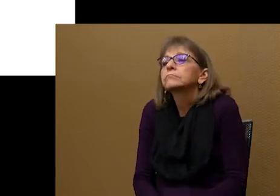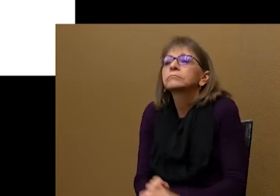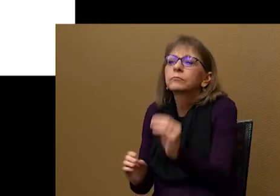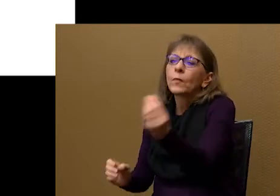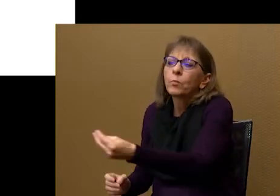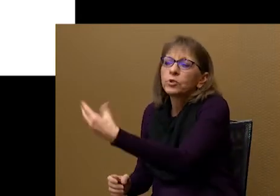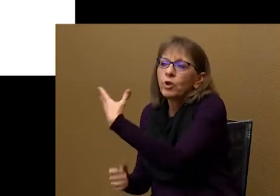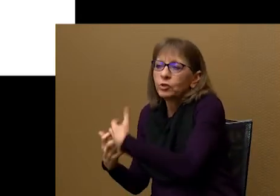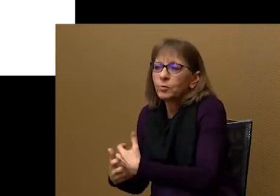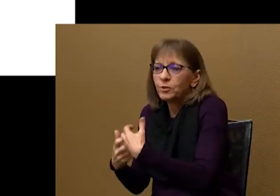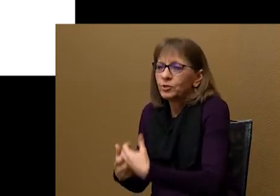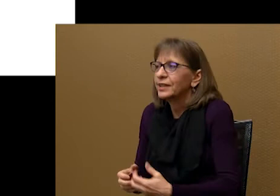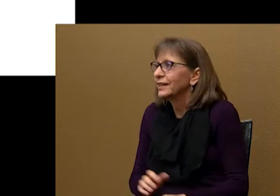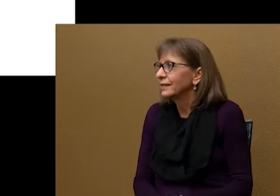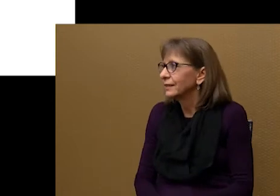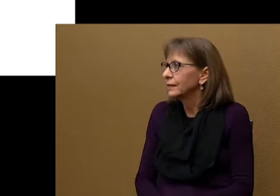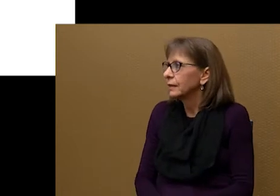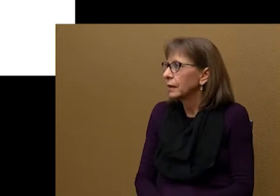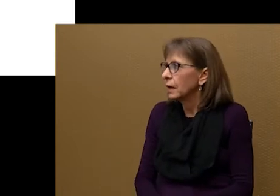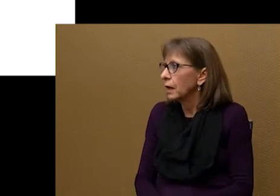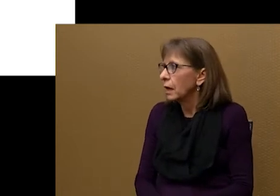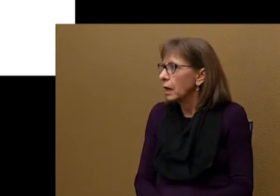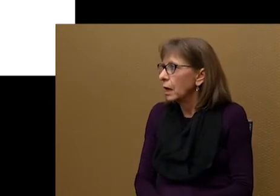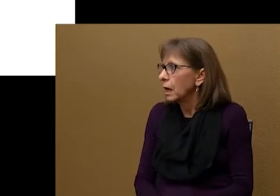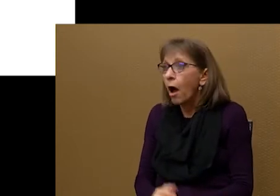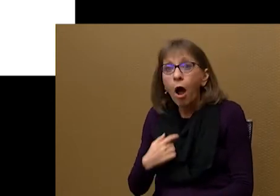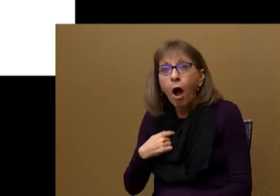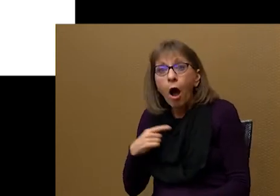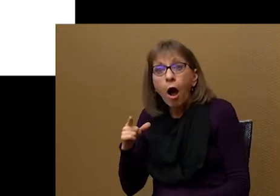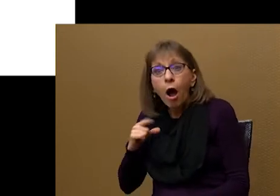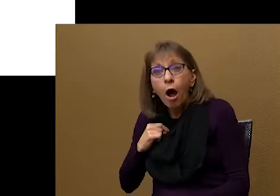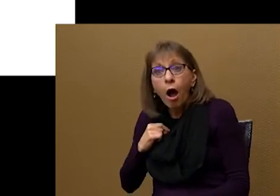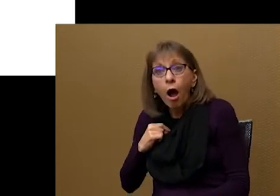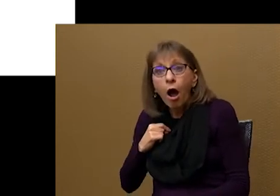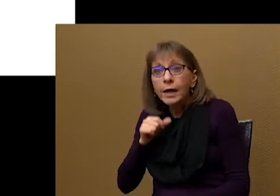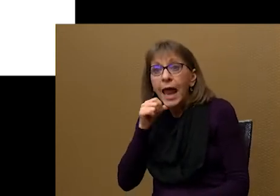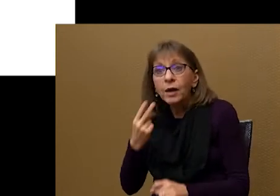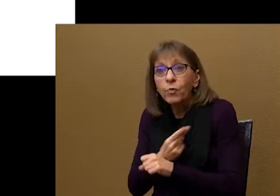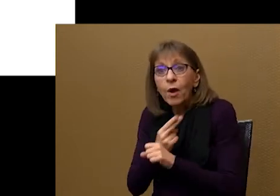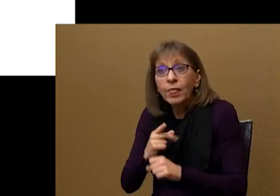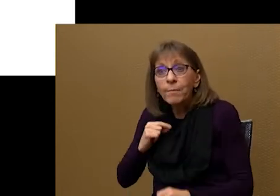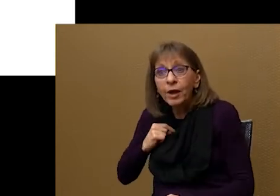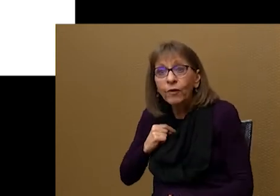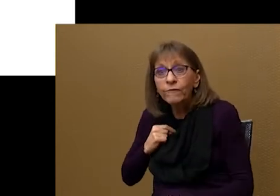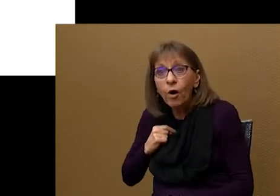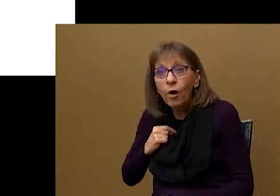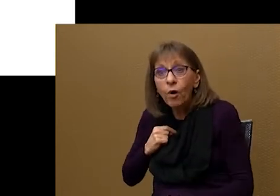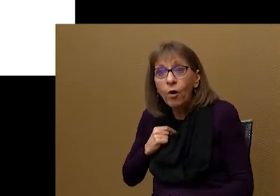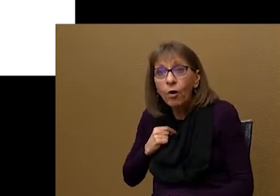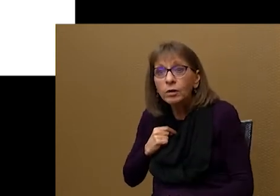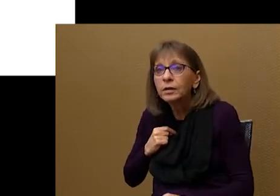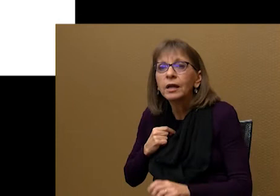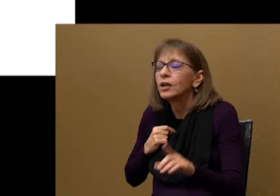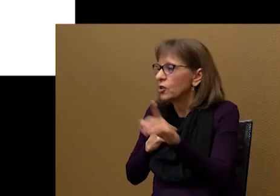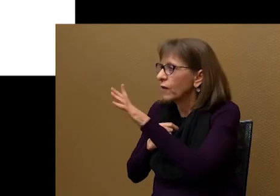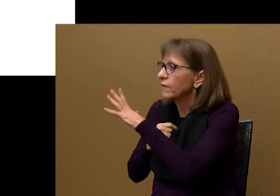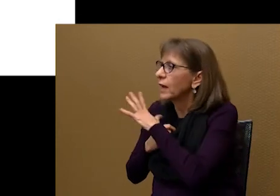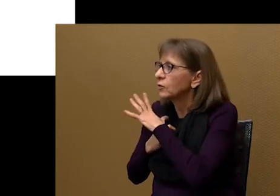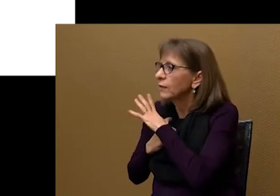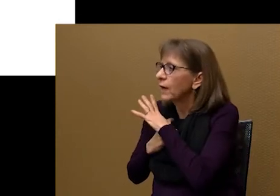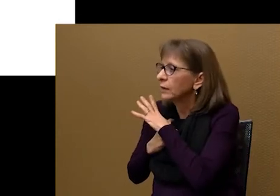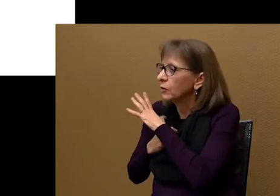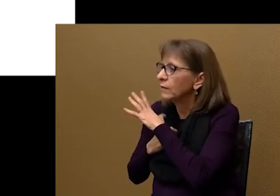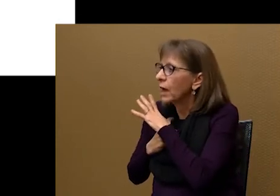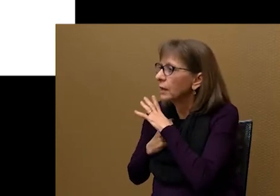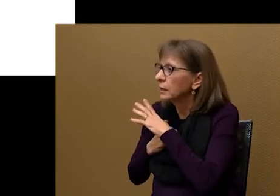but that's the way it is. Oh, I wasn't wearing the did I just mess everything up? Yeah, no, you're fine.